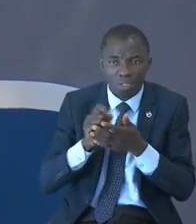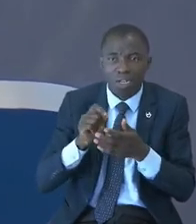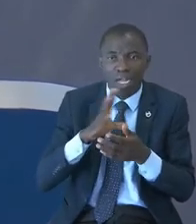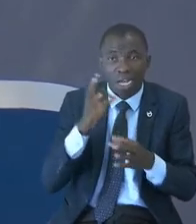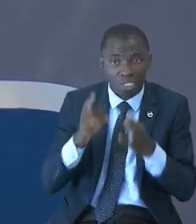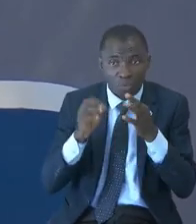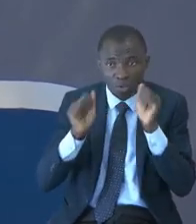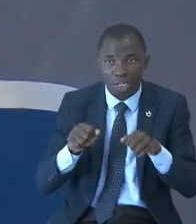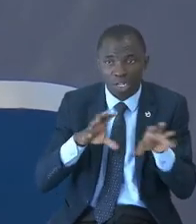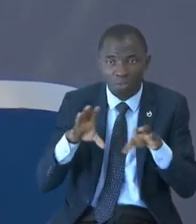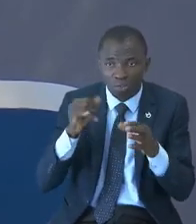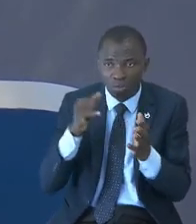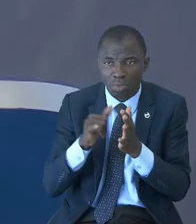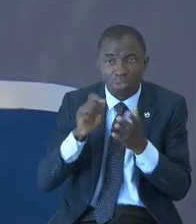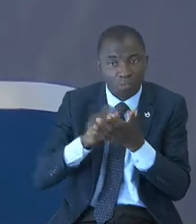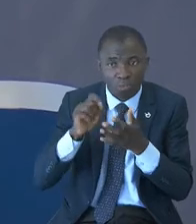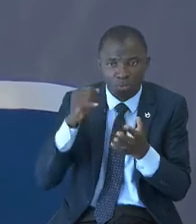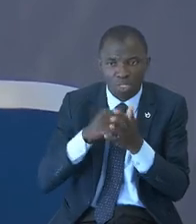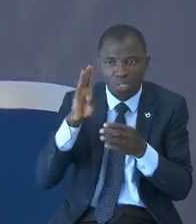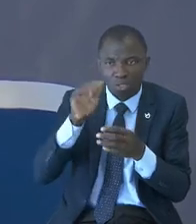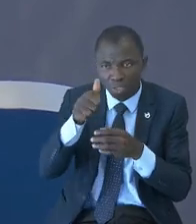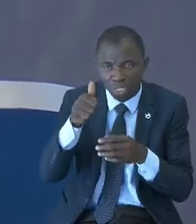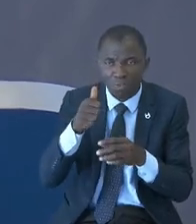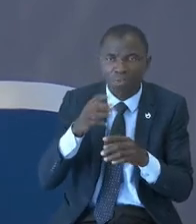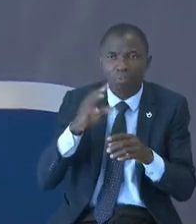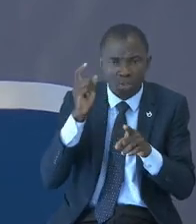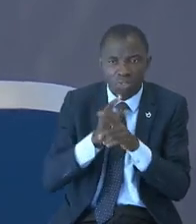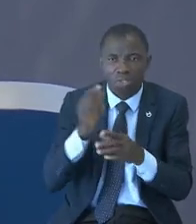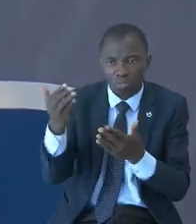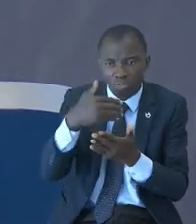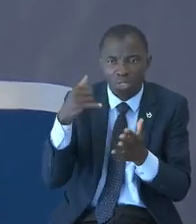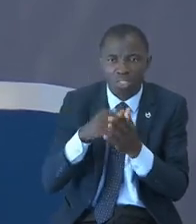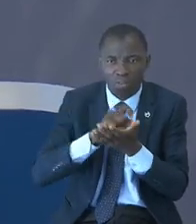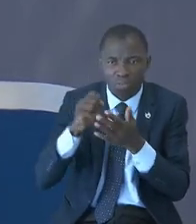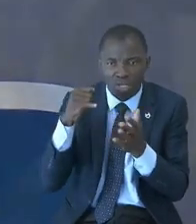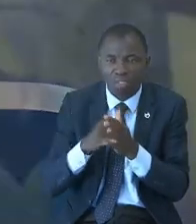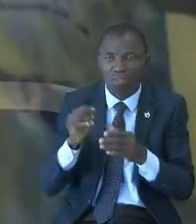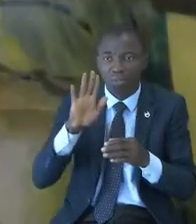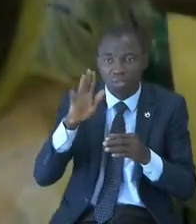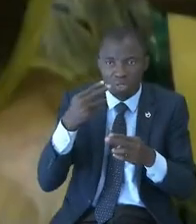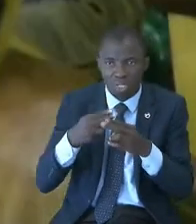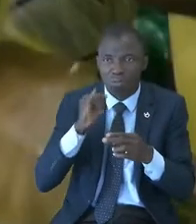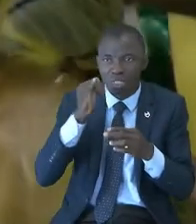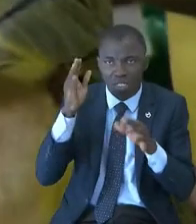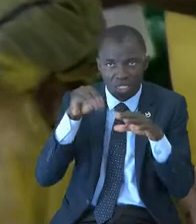a youth. You tick which one is appropriate. If it's an adult, you tick the adult section. Then the address,